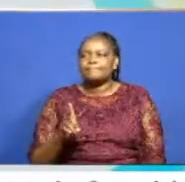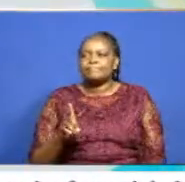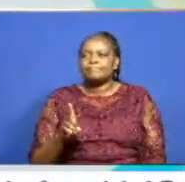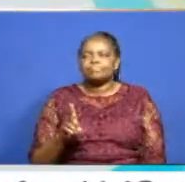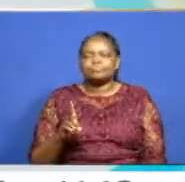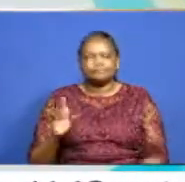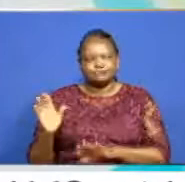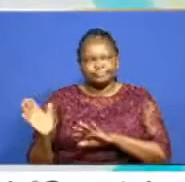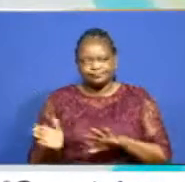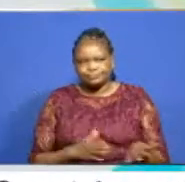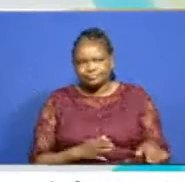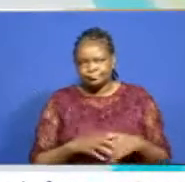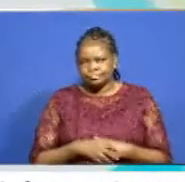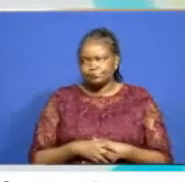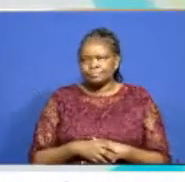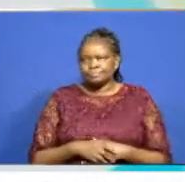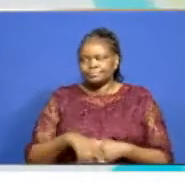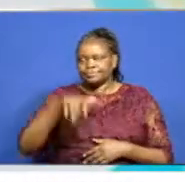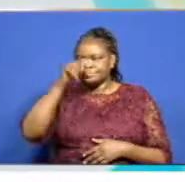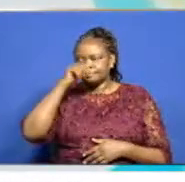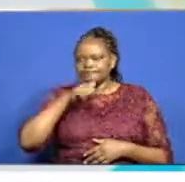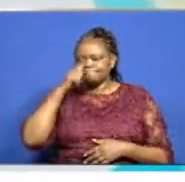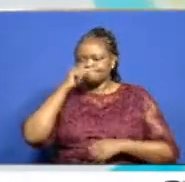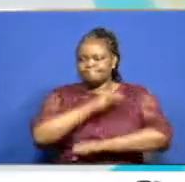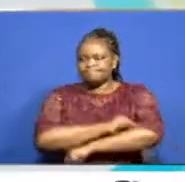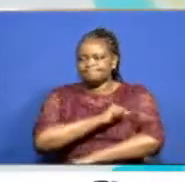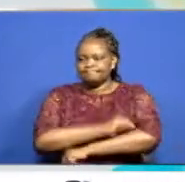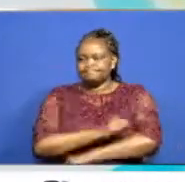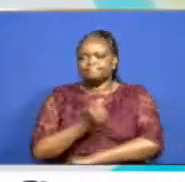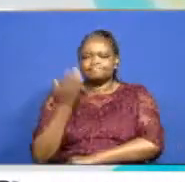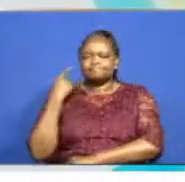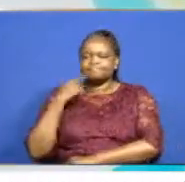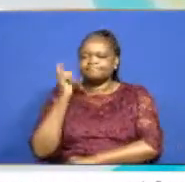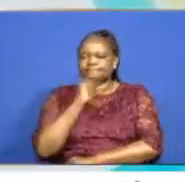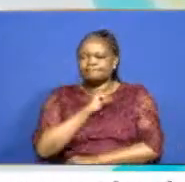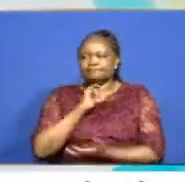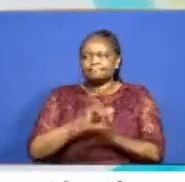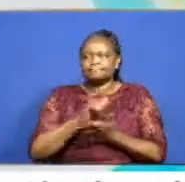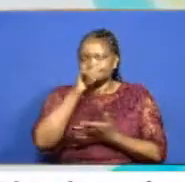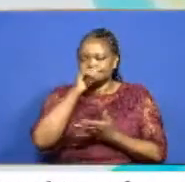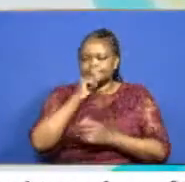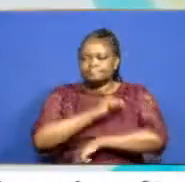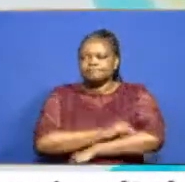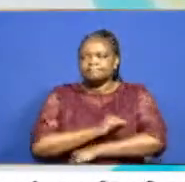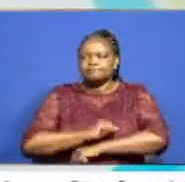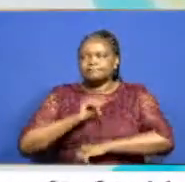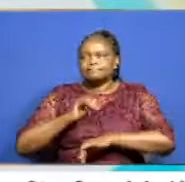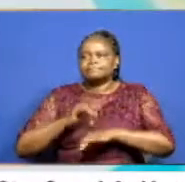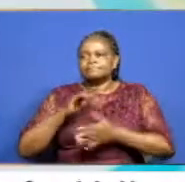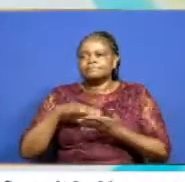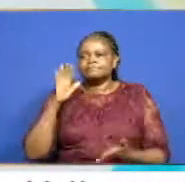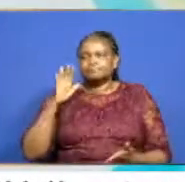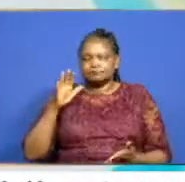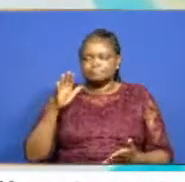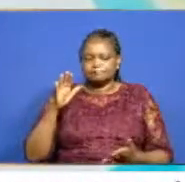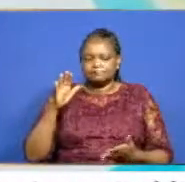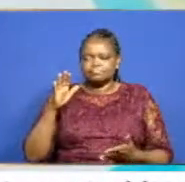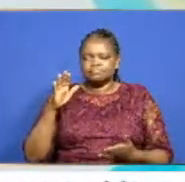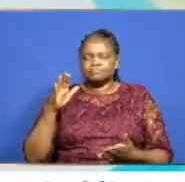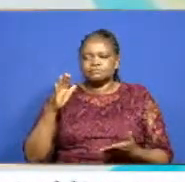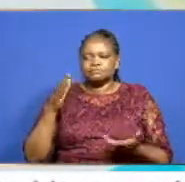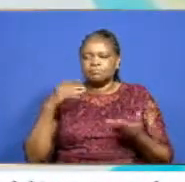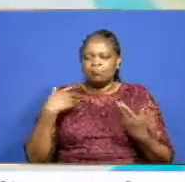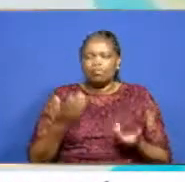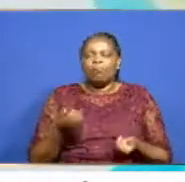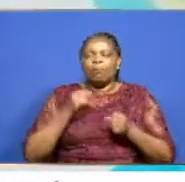your question about the private schools, I said earlier that private schools have been the most affected institutions in as far as